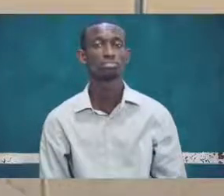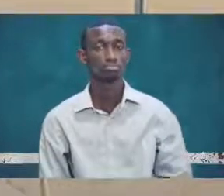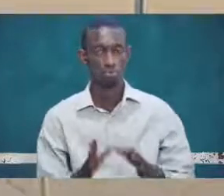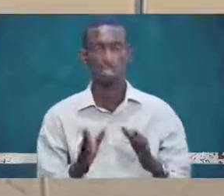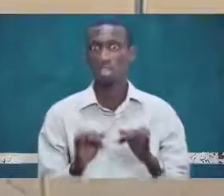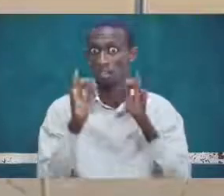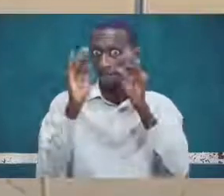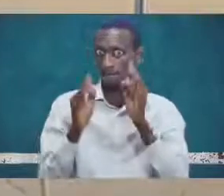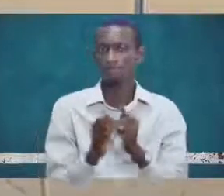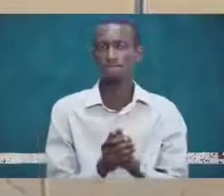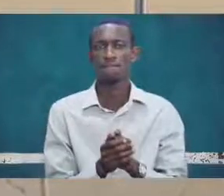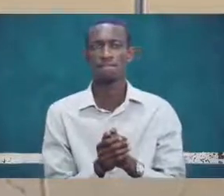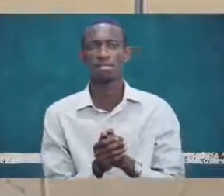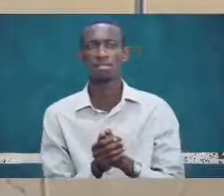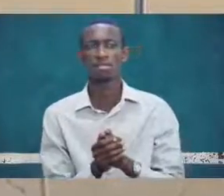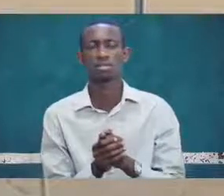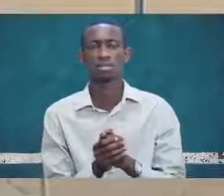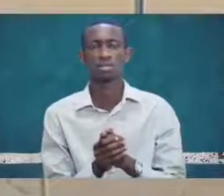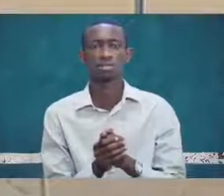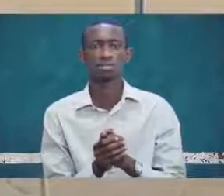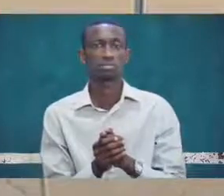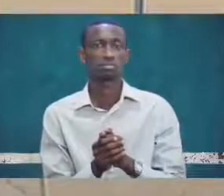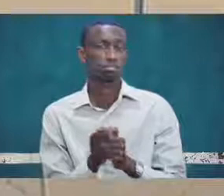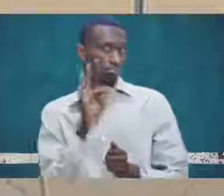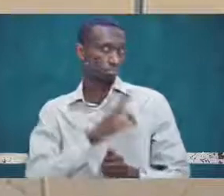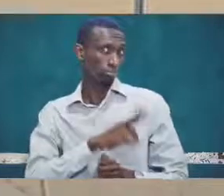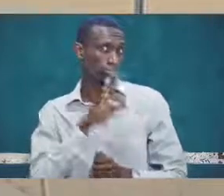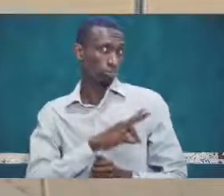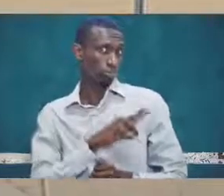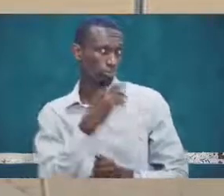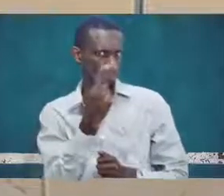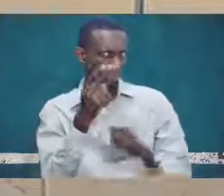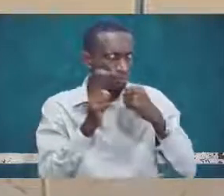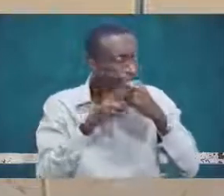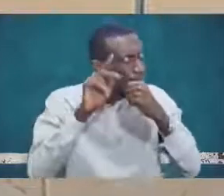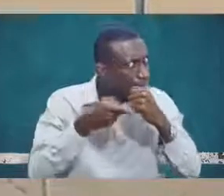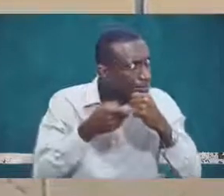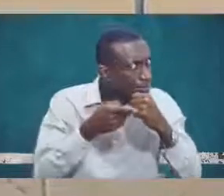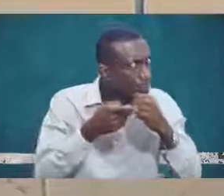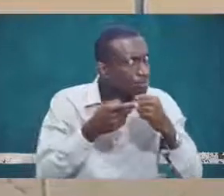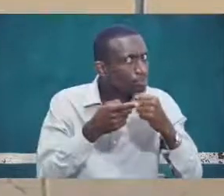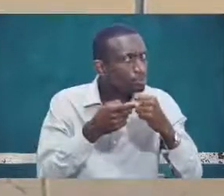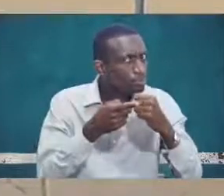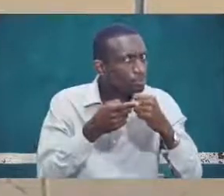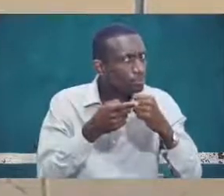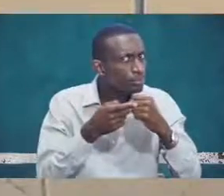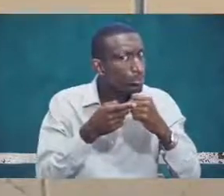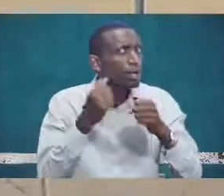earns 27,100 francs for 5 days,